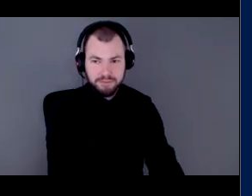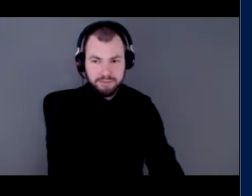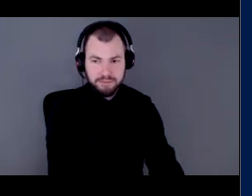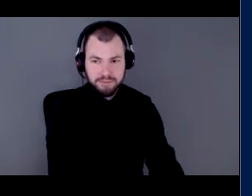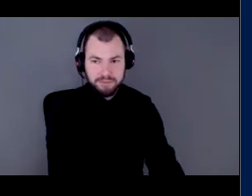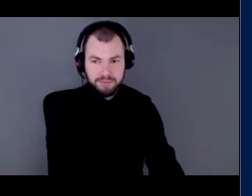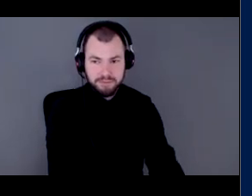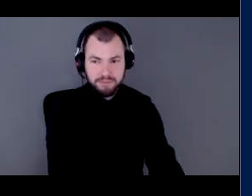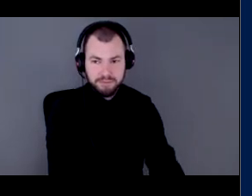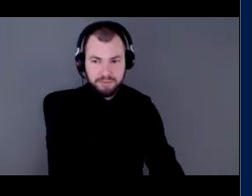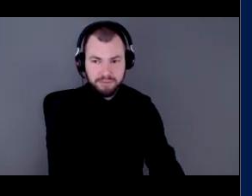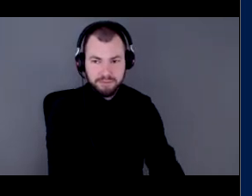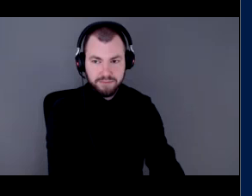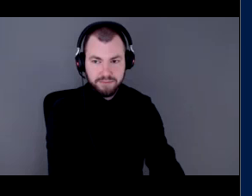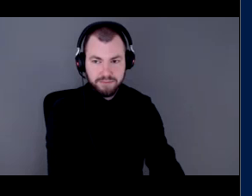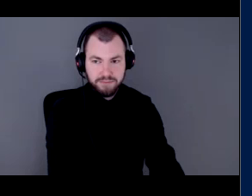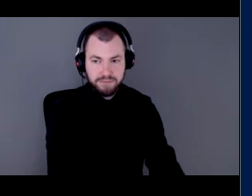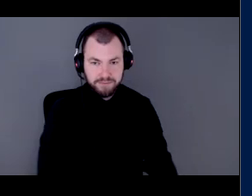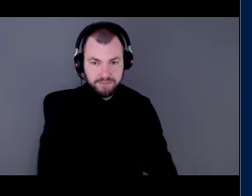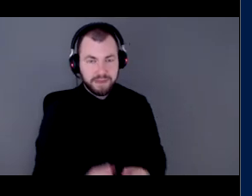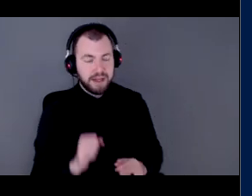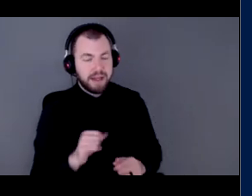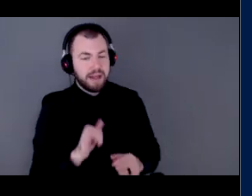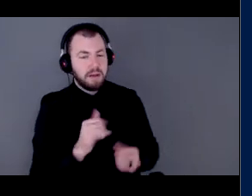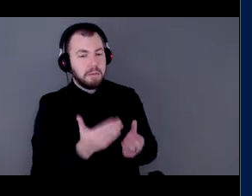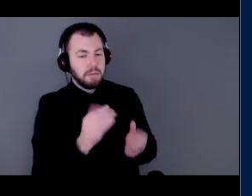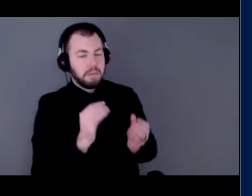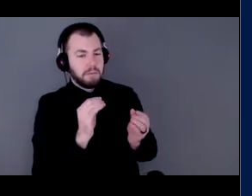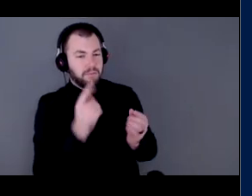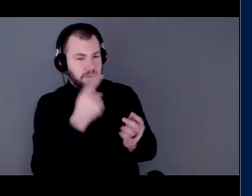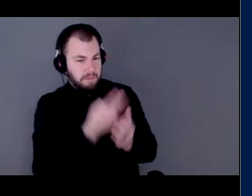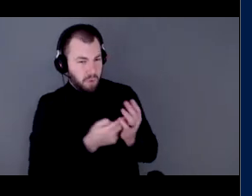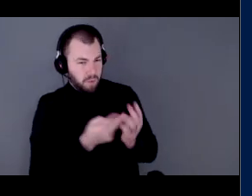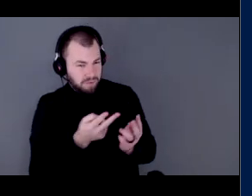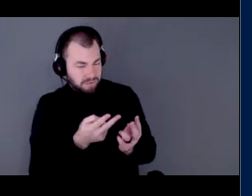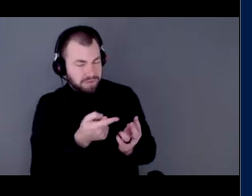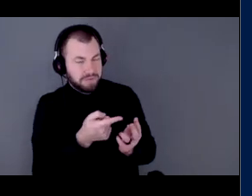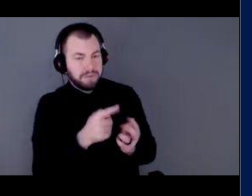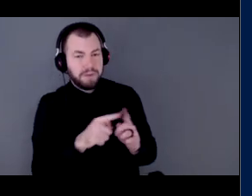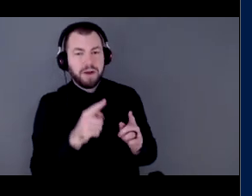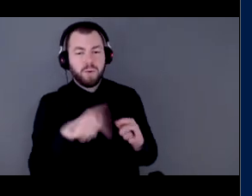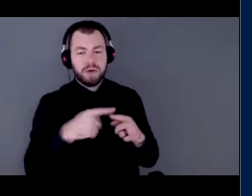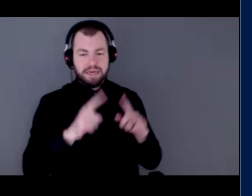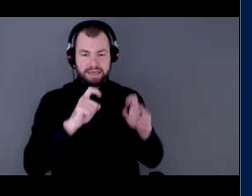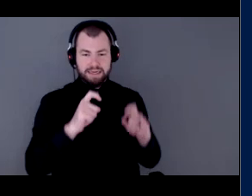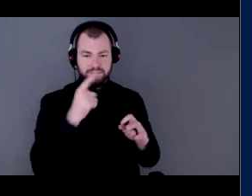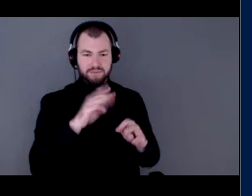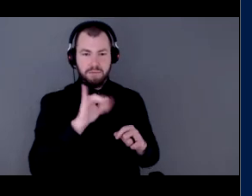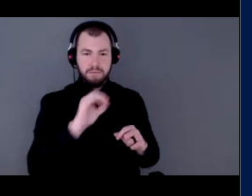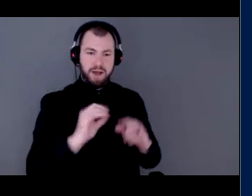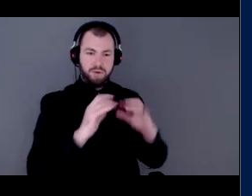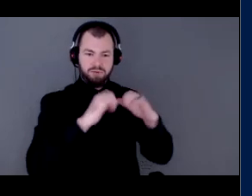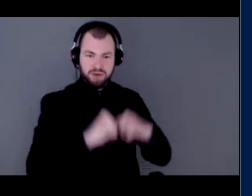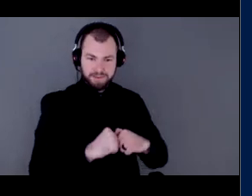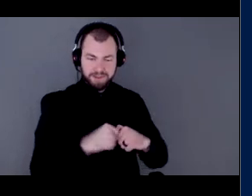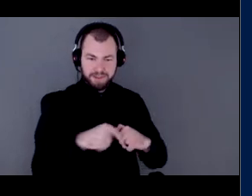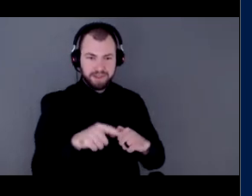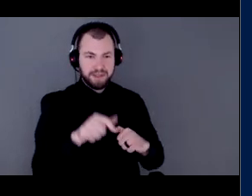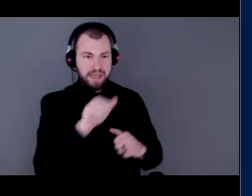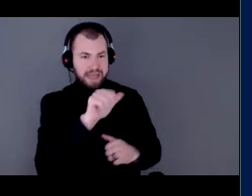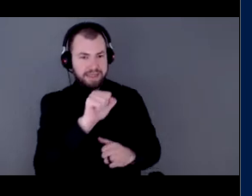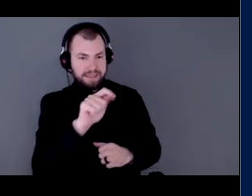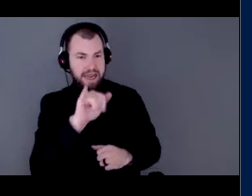Yeah, so I guess this might be for both of you, more so you, but when you're testing for biodegradability, you know, there are always the ASTM standards that